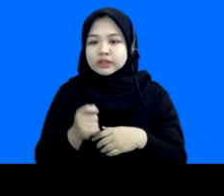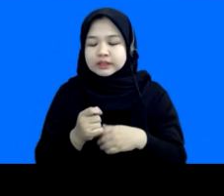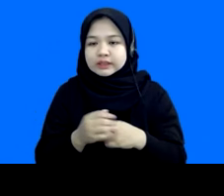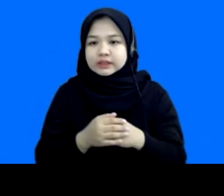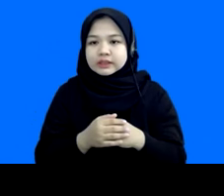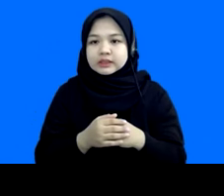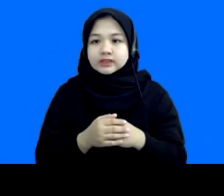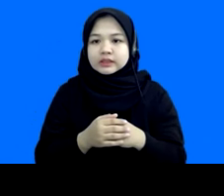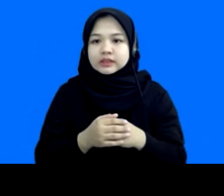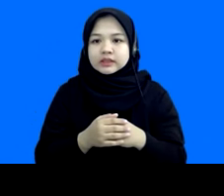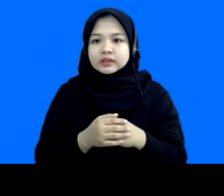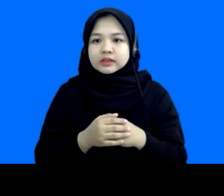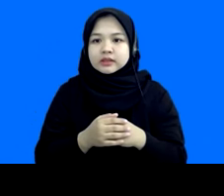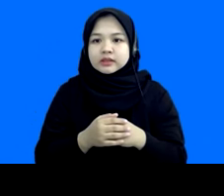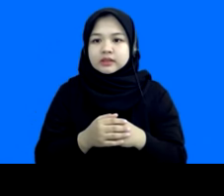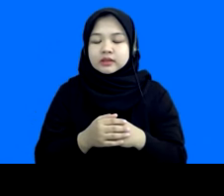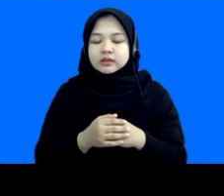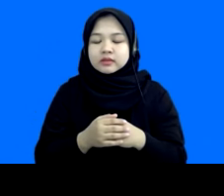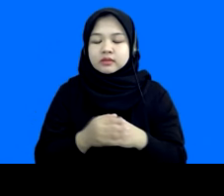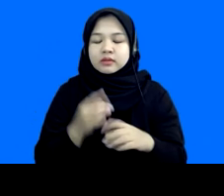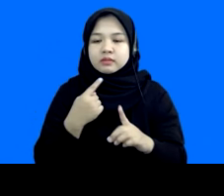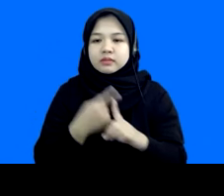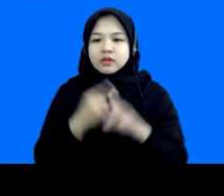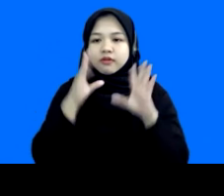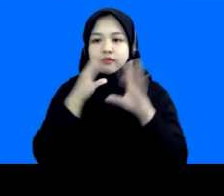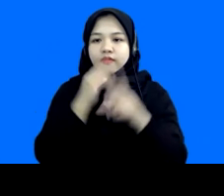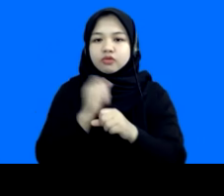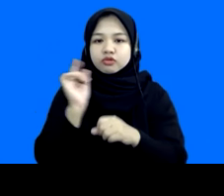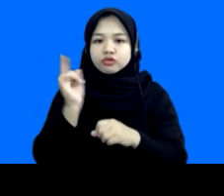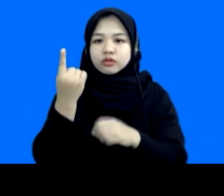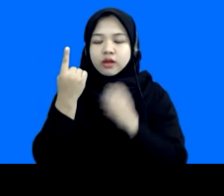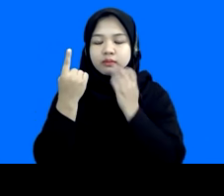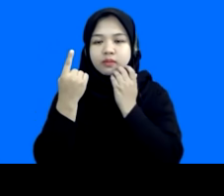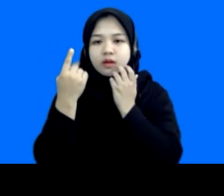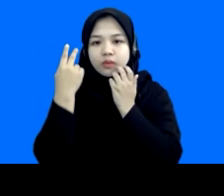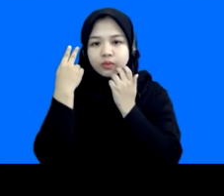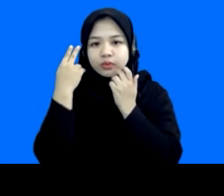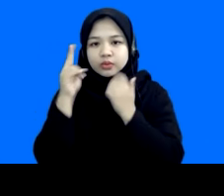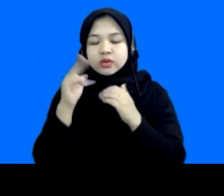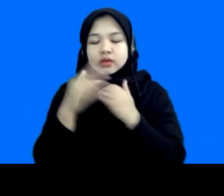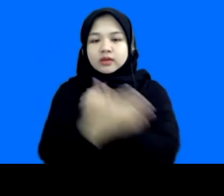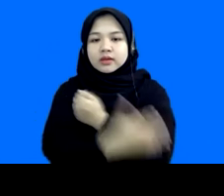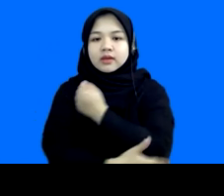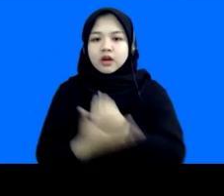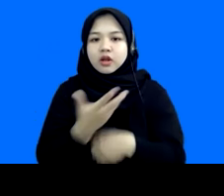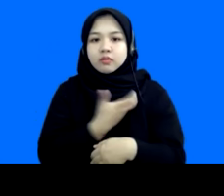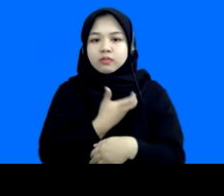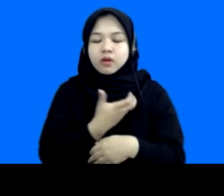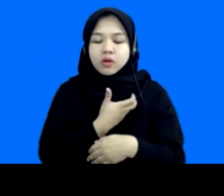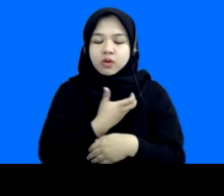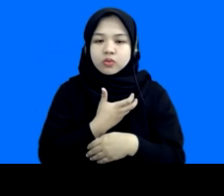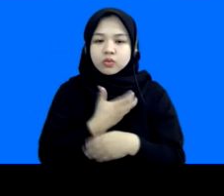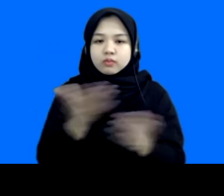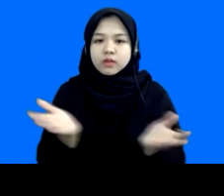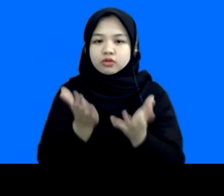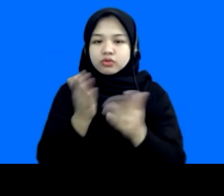work, any access to opportunities for people from low-income families. So why do I say that, right? So for the